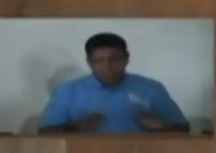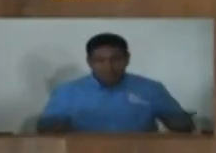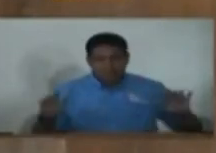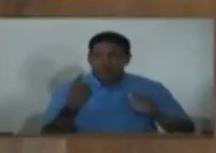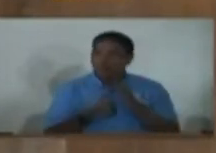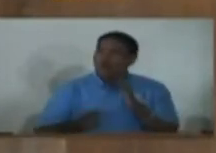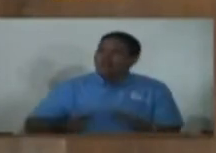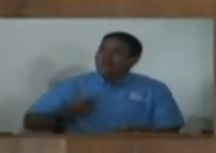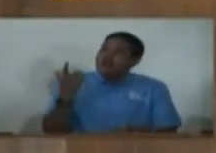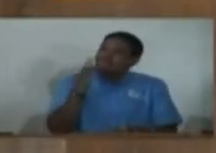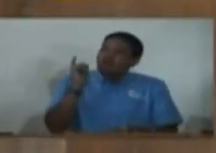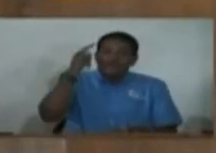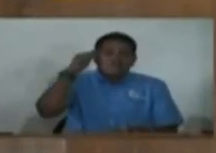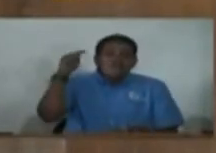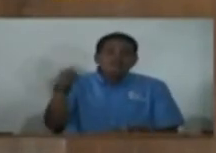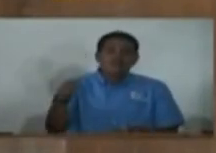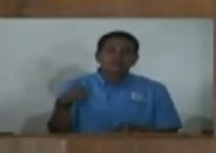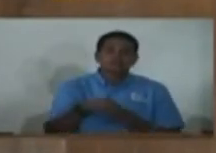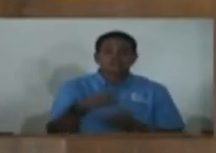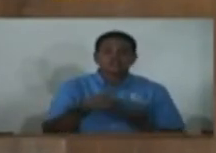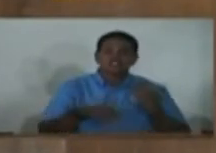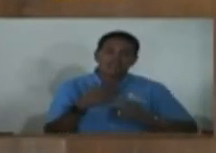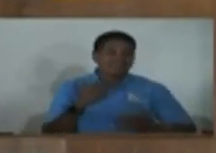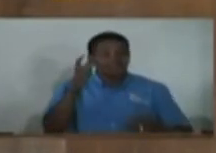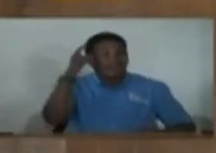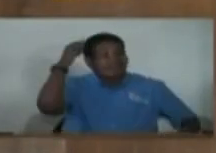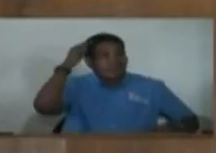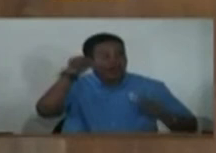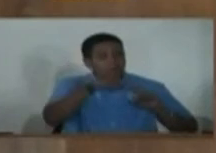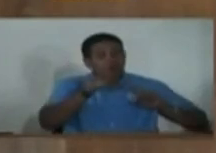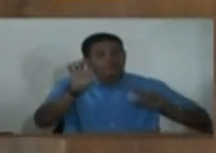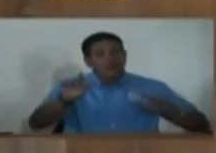at a certain level in the society.